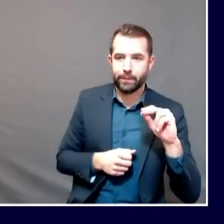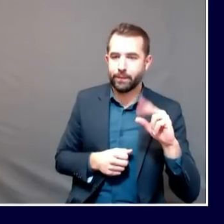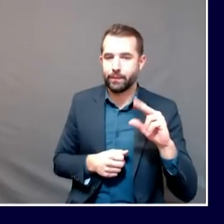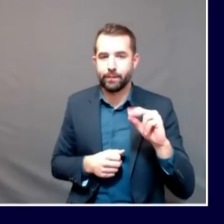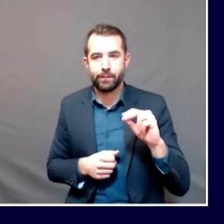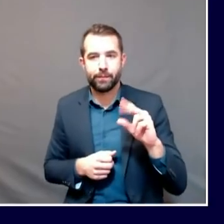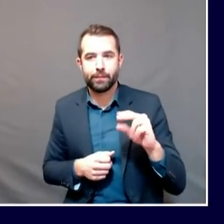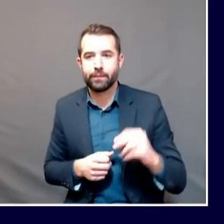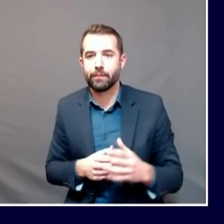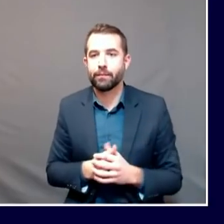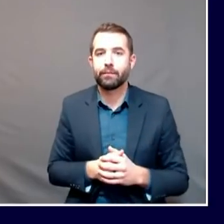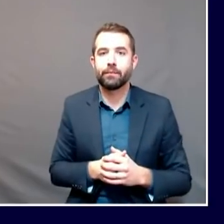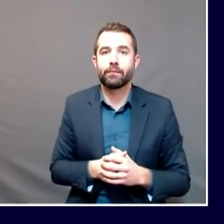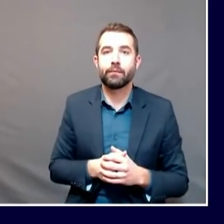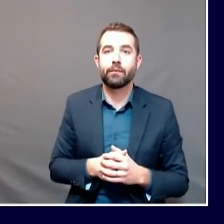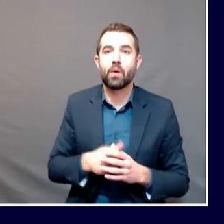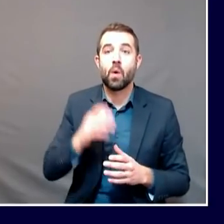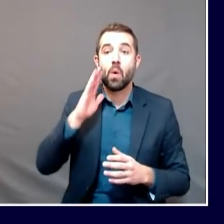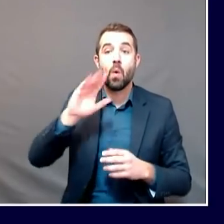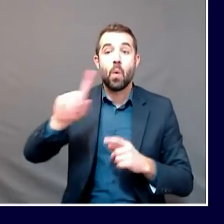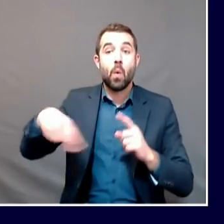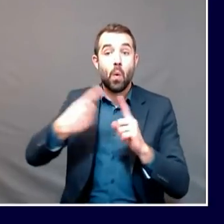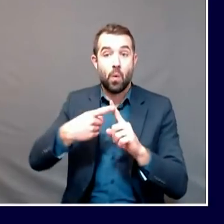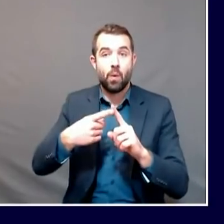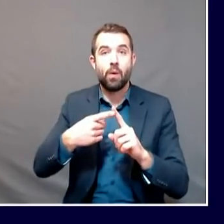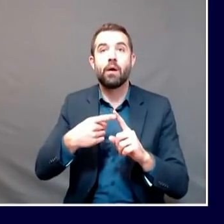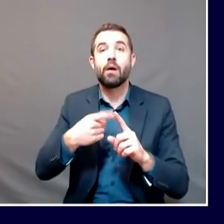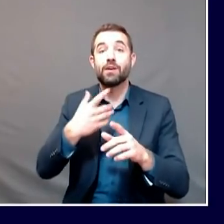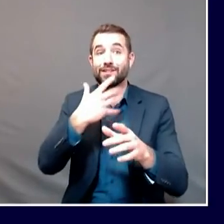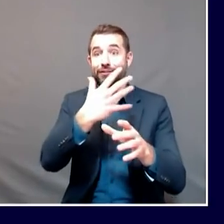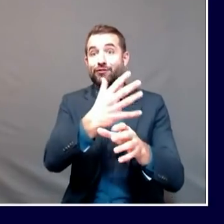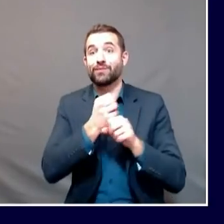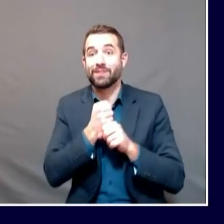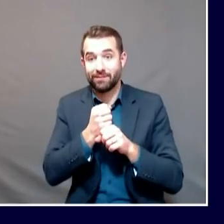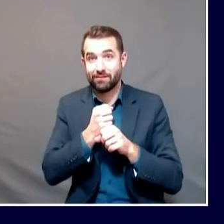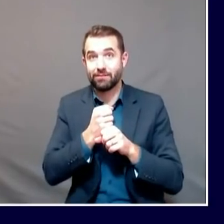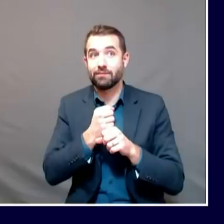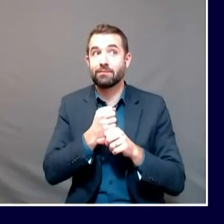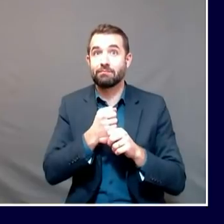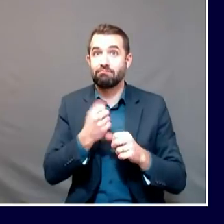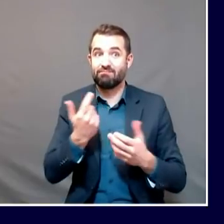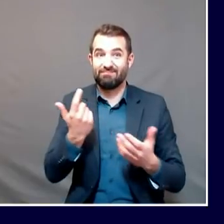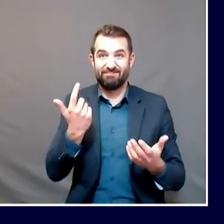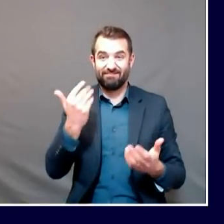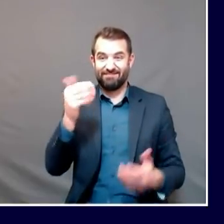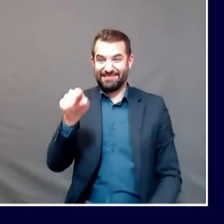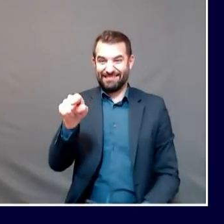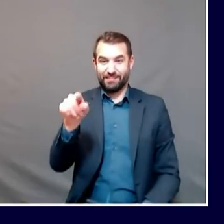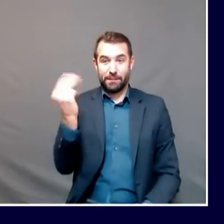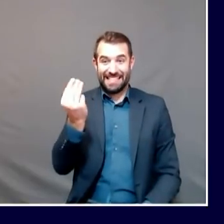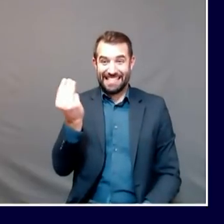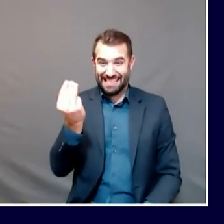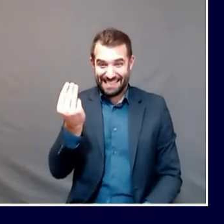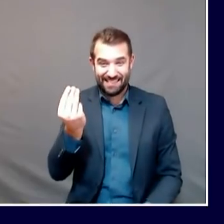facilities will be receiving their vaccines starting this upcoming Monday.